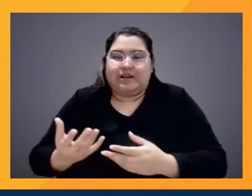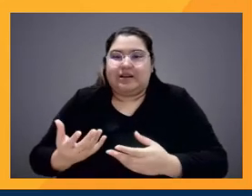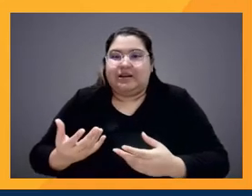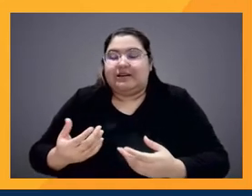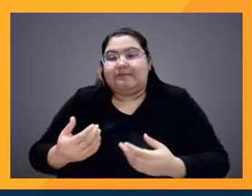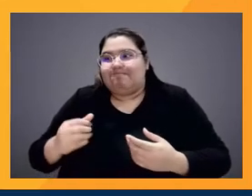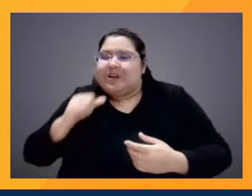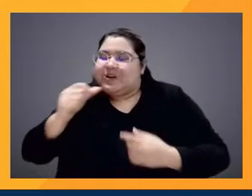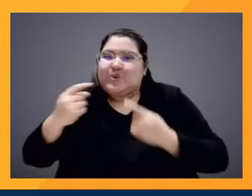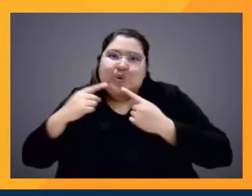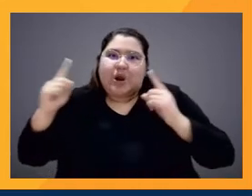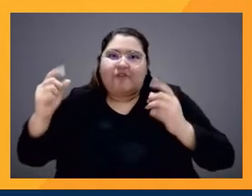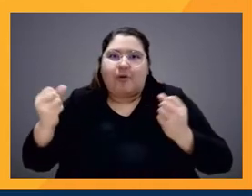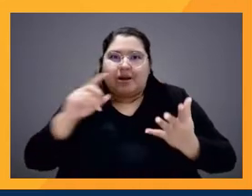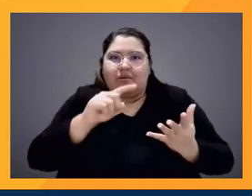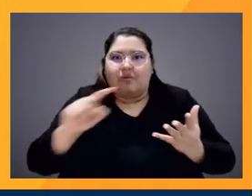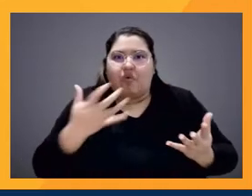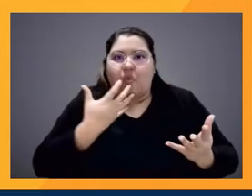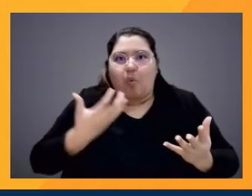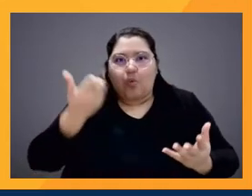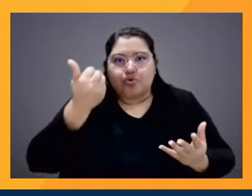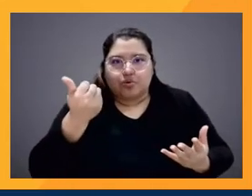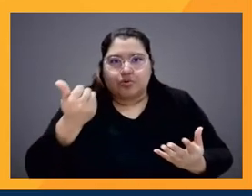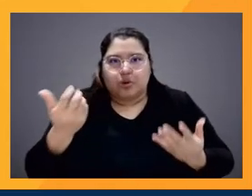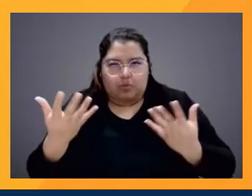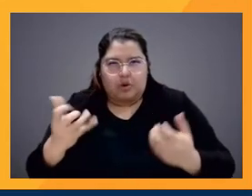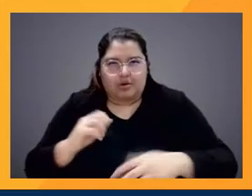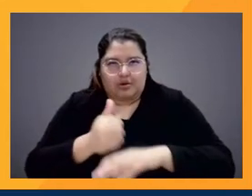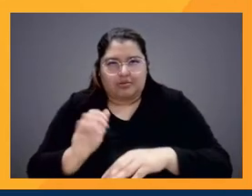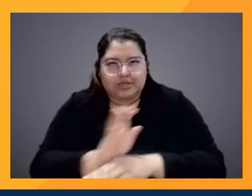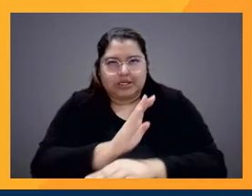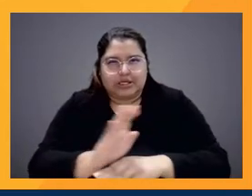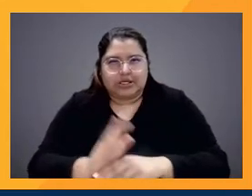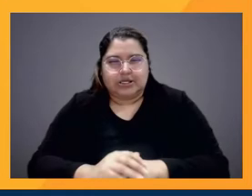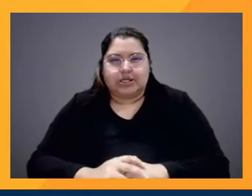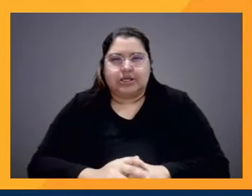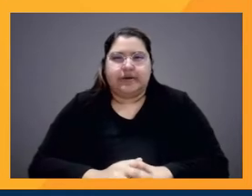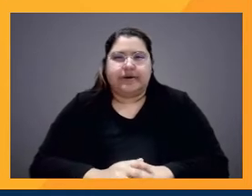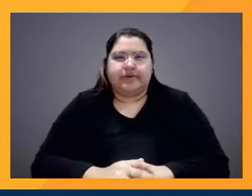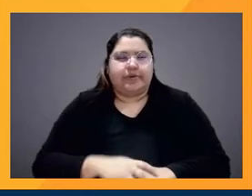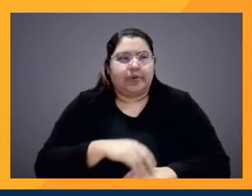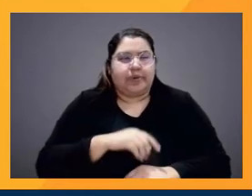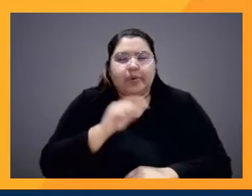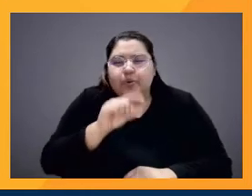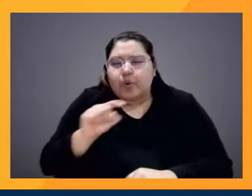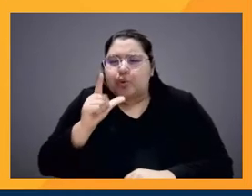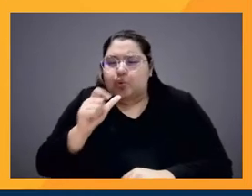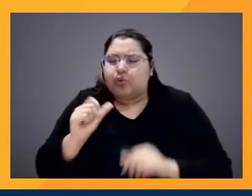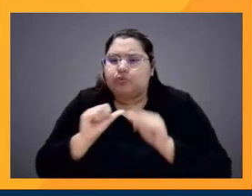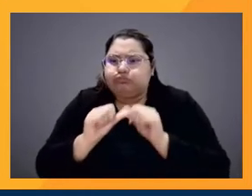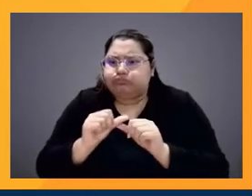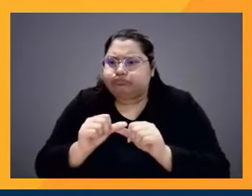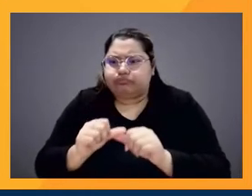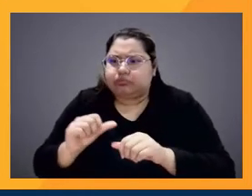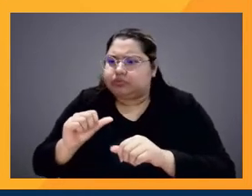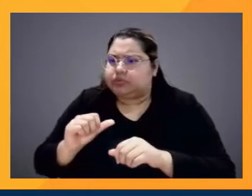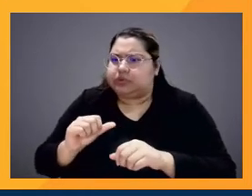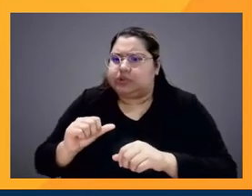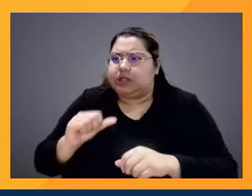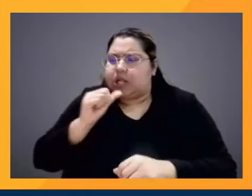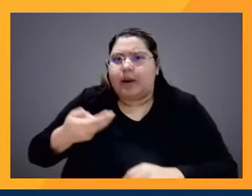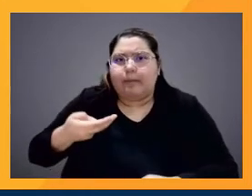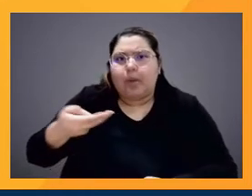Latino entrepreneurs, white entrepreneurs, Black entrepreneurs, I think are very important for policymakers to pay attention to as well. Yeah. And Christina, kind